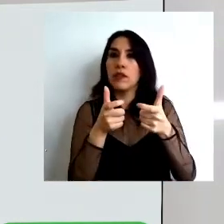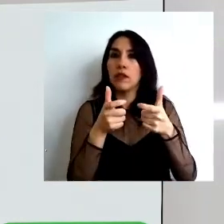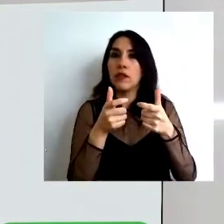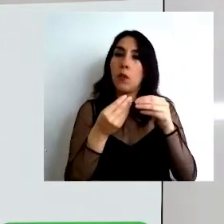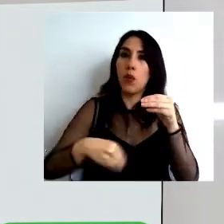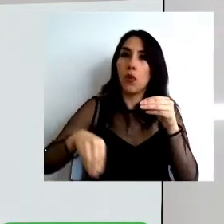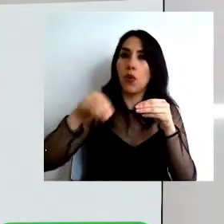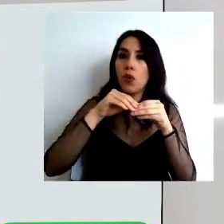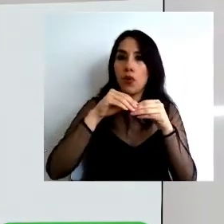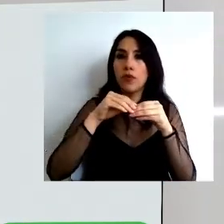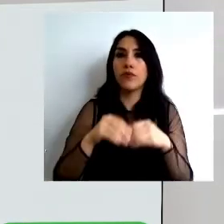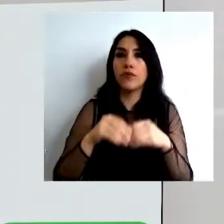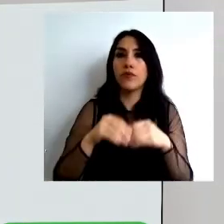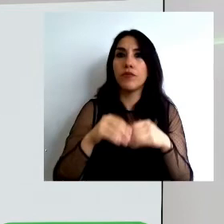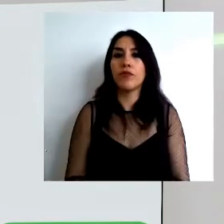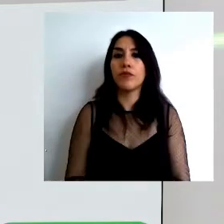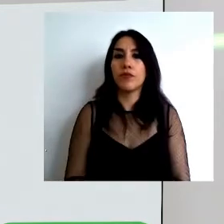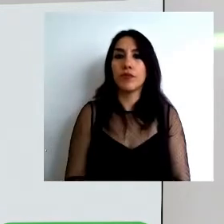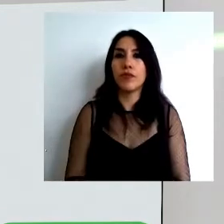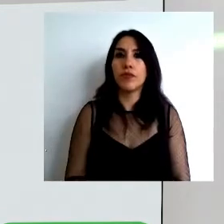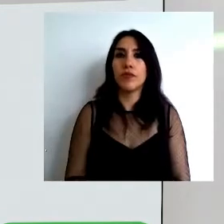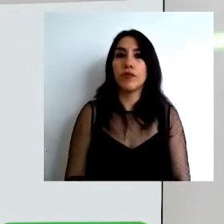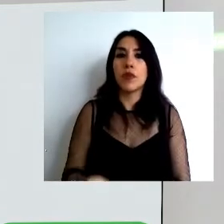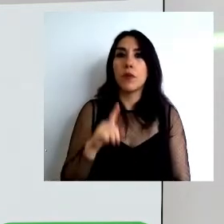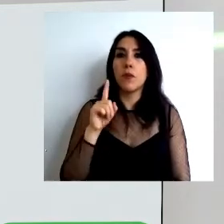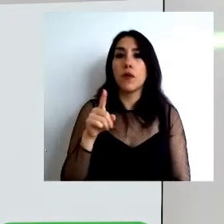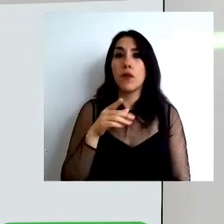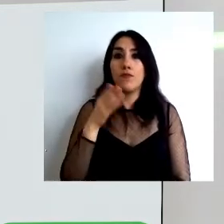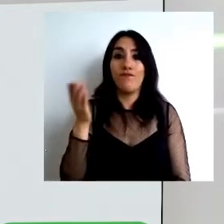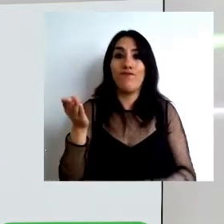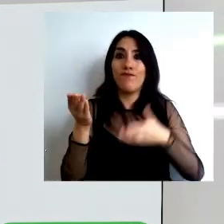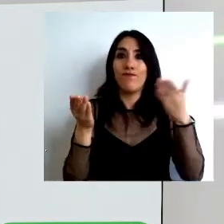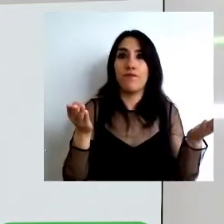This very much depends on your reality.